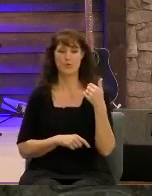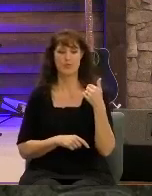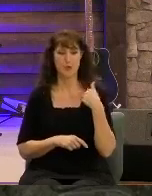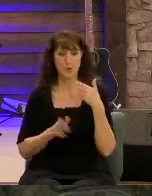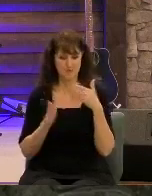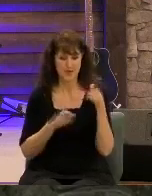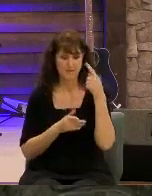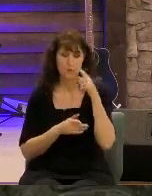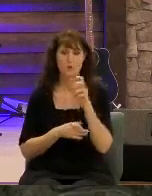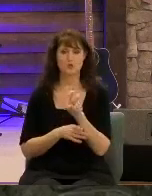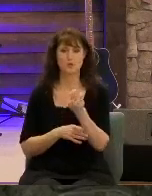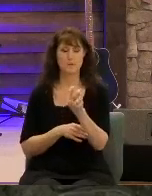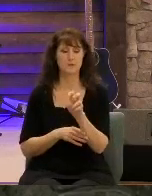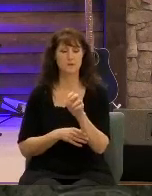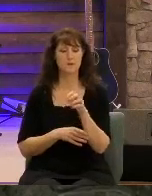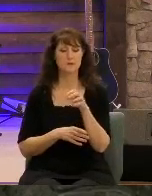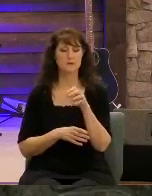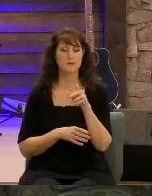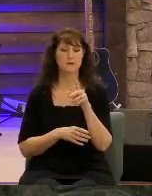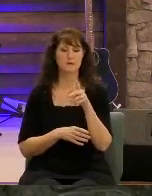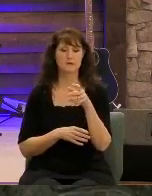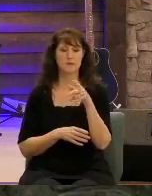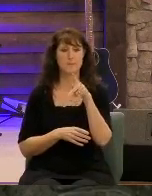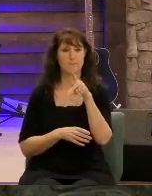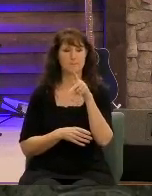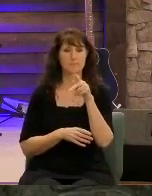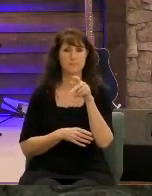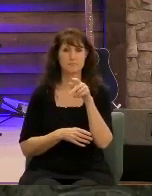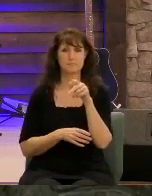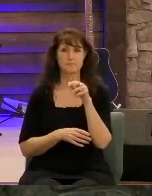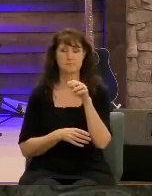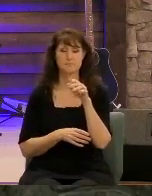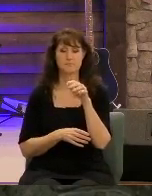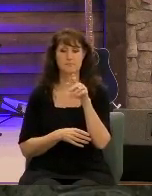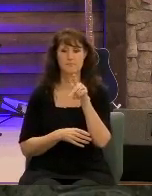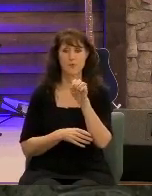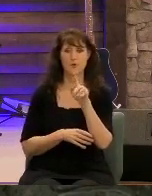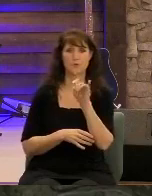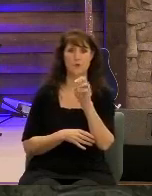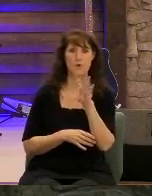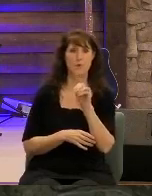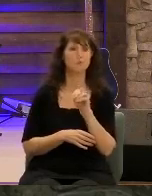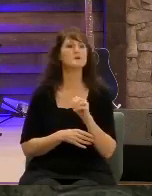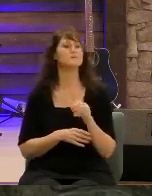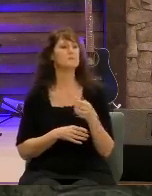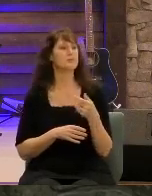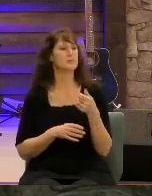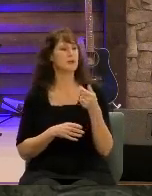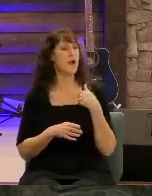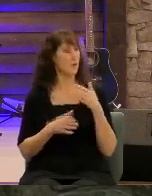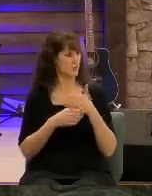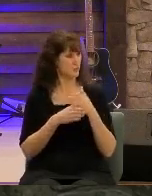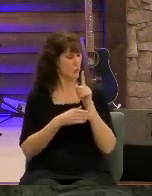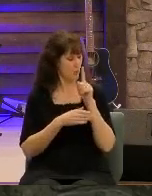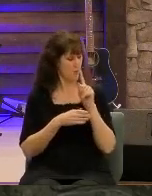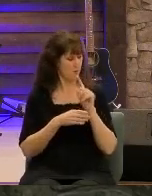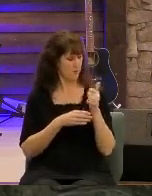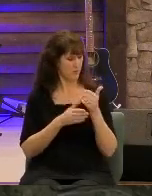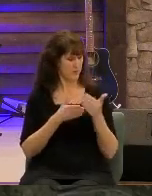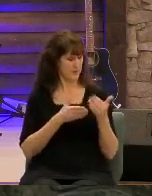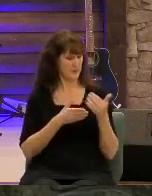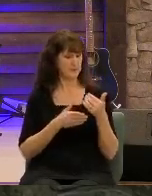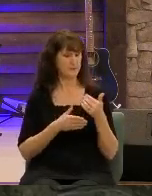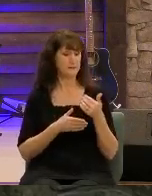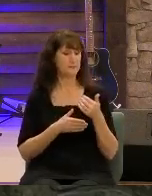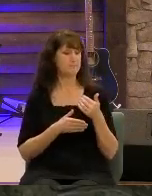and Italy probably September, October time frame. So pray. I did want to share one other thing for you. So my new role